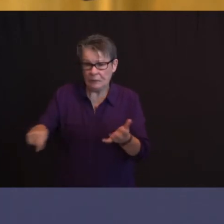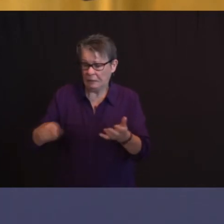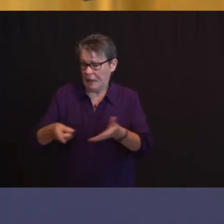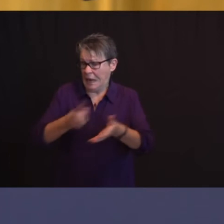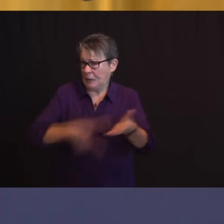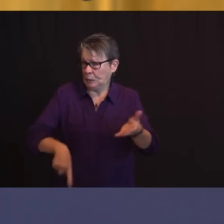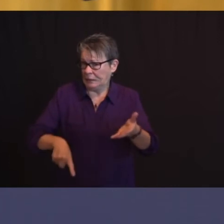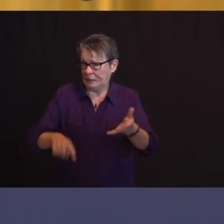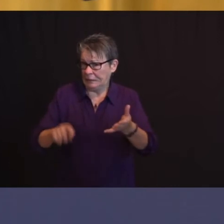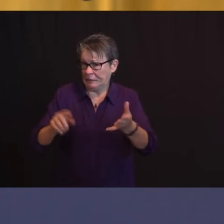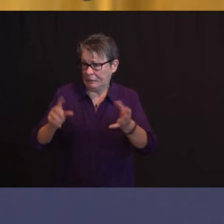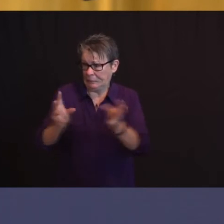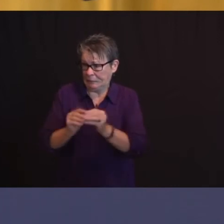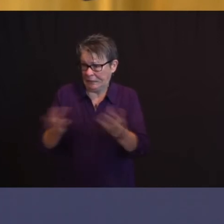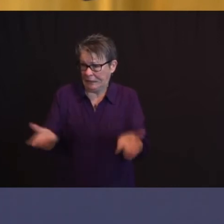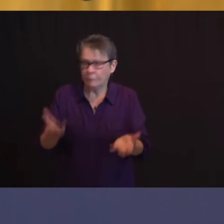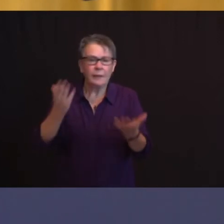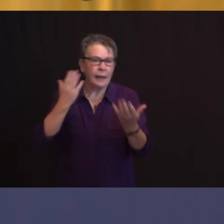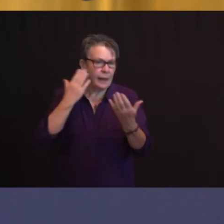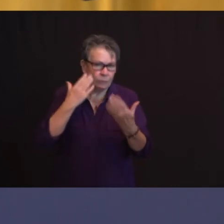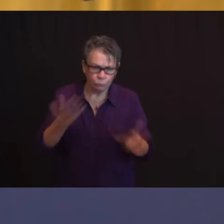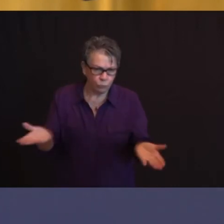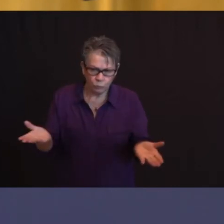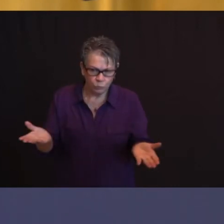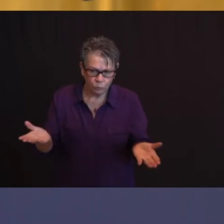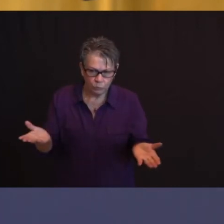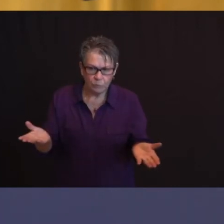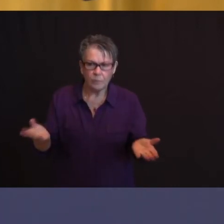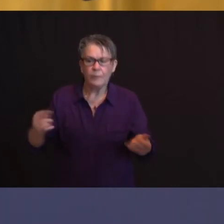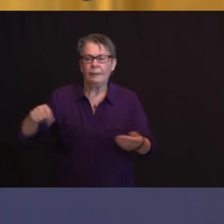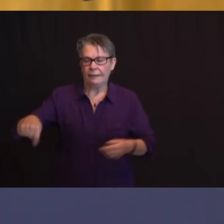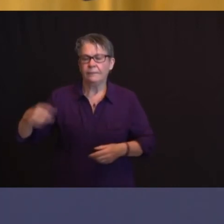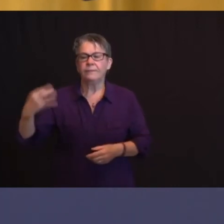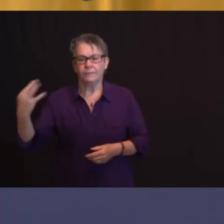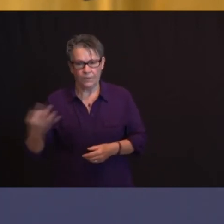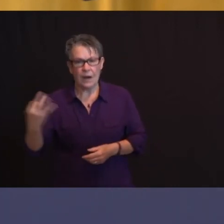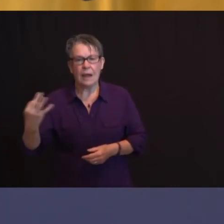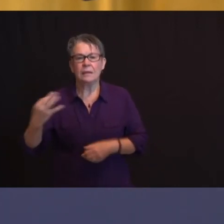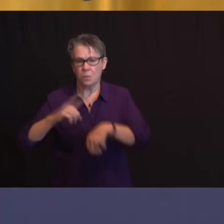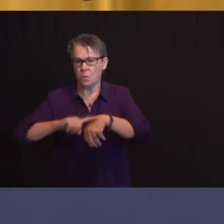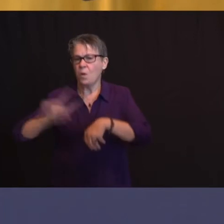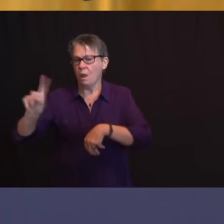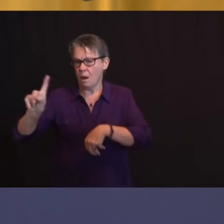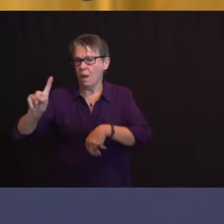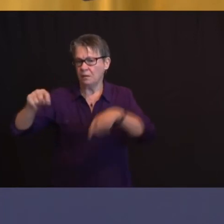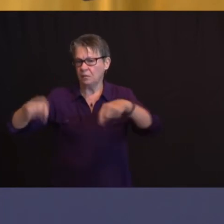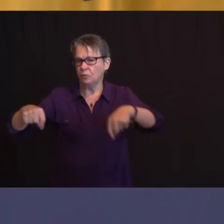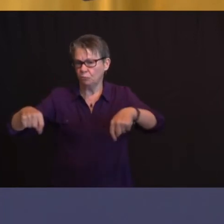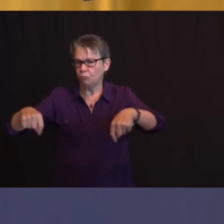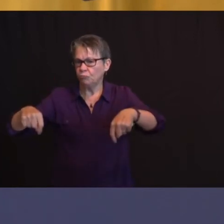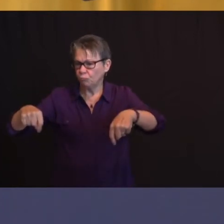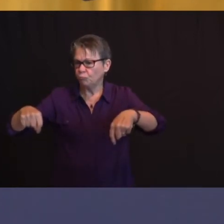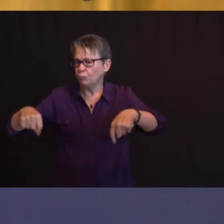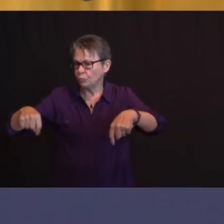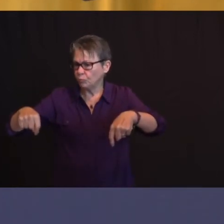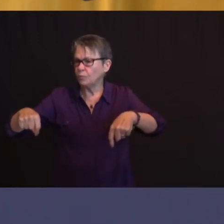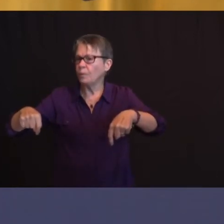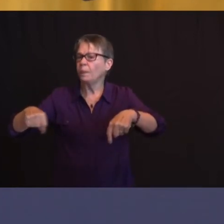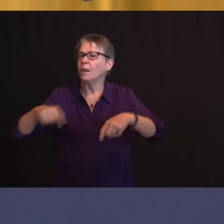otherwise, Friday at 1 o'clock. We will be with you virtually tomorrow. I can't recall if I've got any